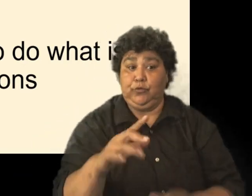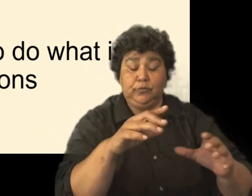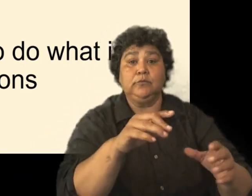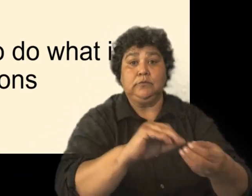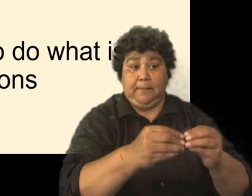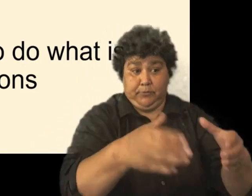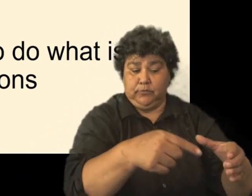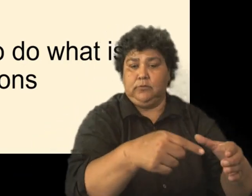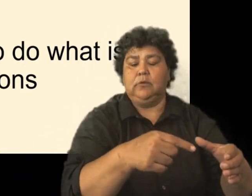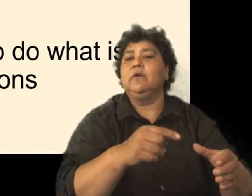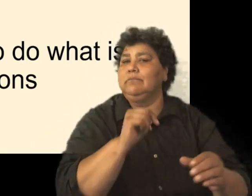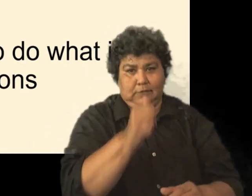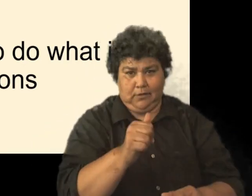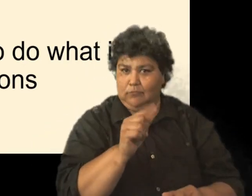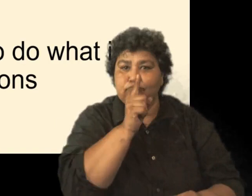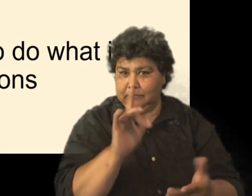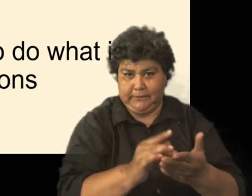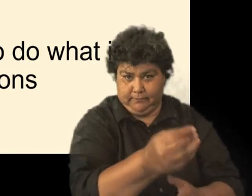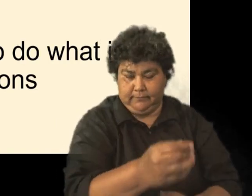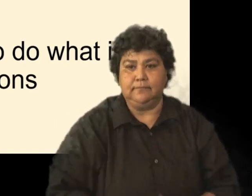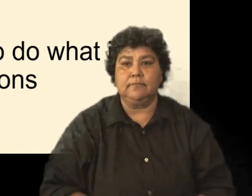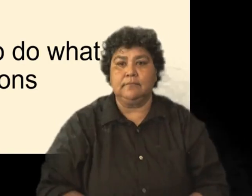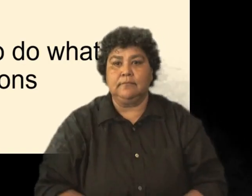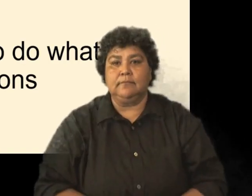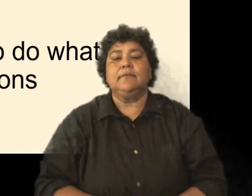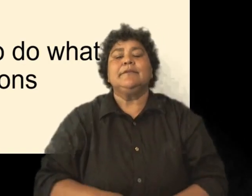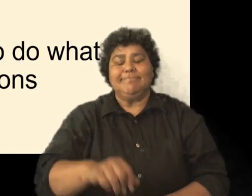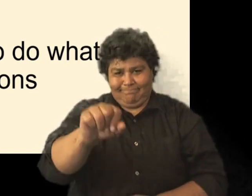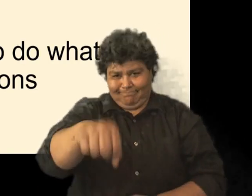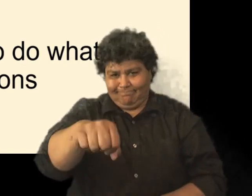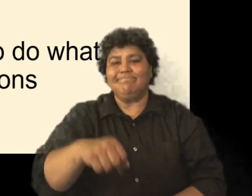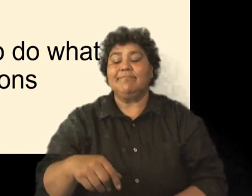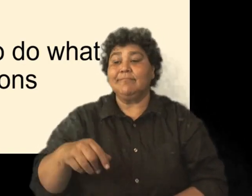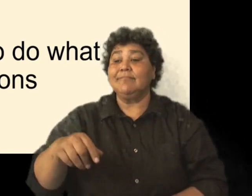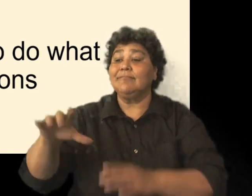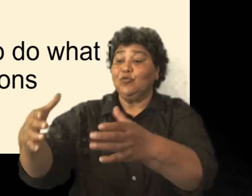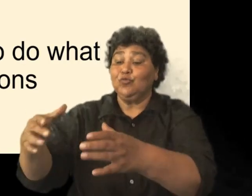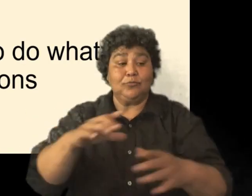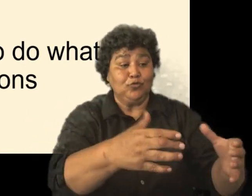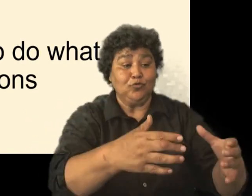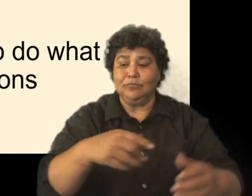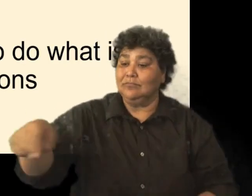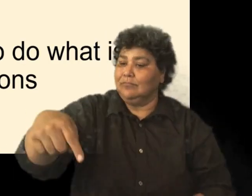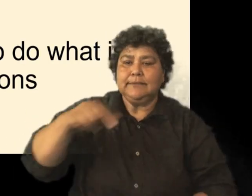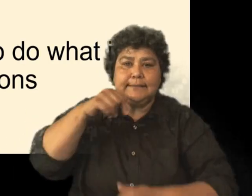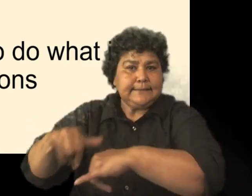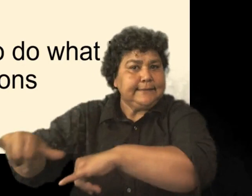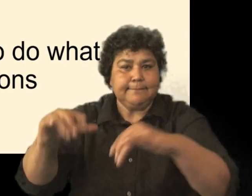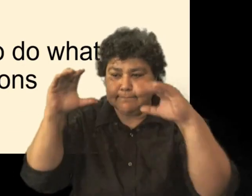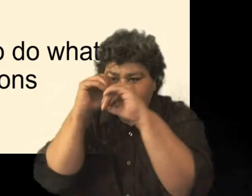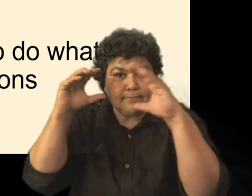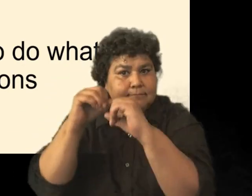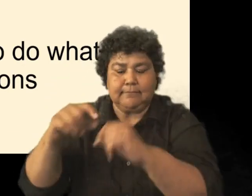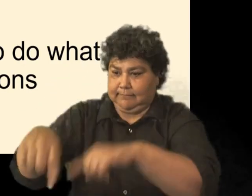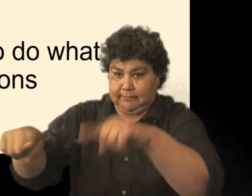only difference between the 2 groups, despite the differences among patients within each group, is whether they receive NAC or